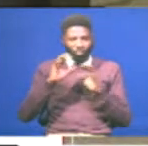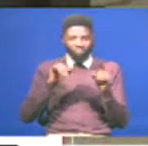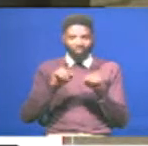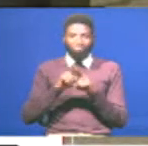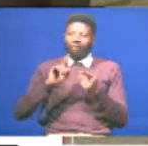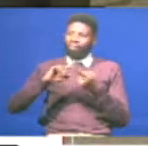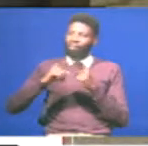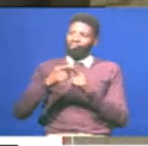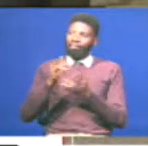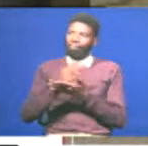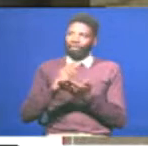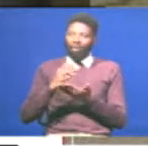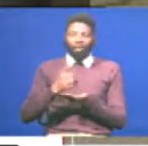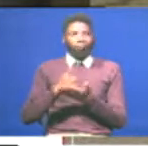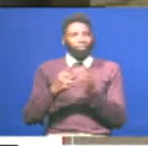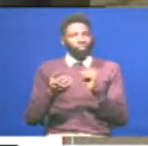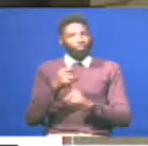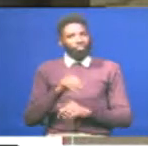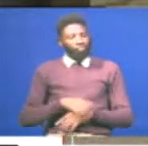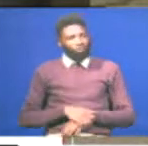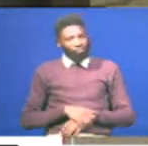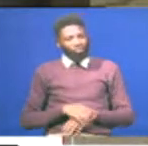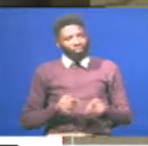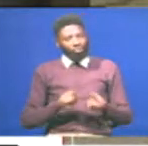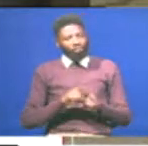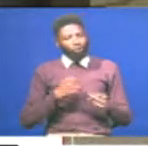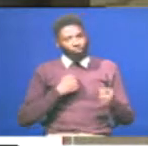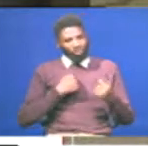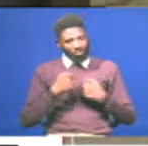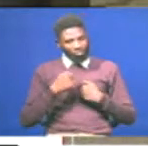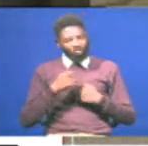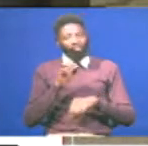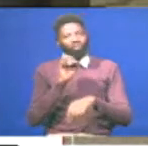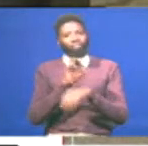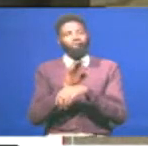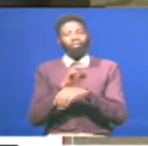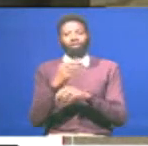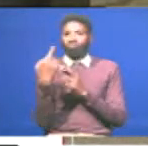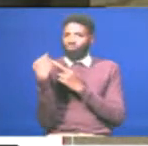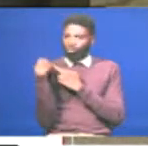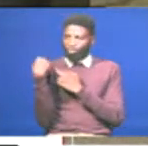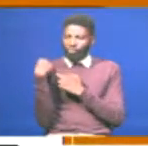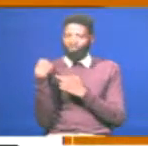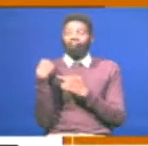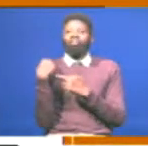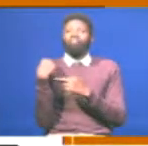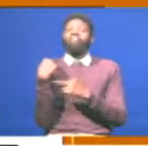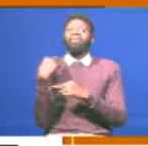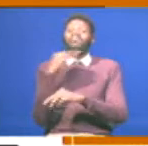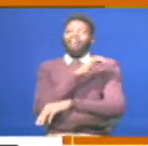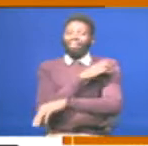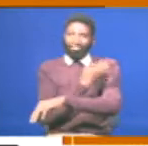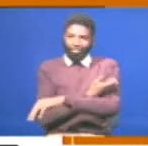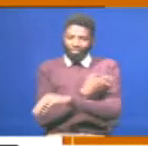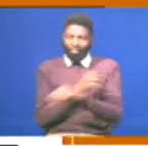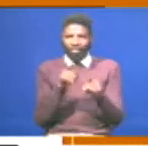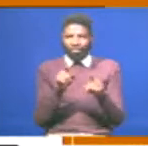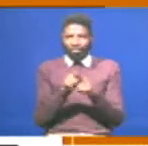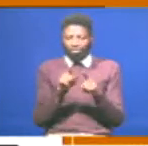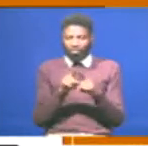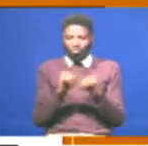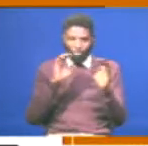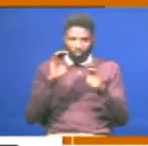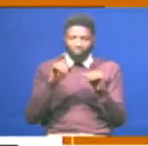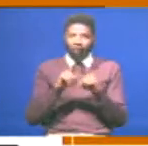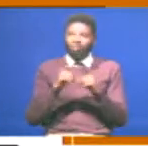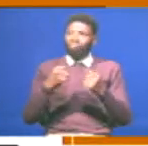were the ICT advisor to Rwanda's Minister of State, yes. In charge of energy and communications. Right. And CEO of the Rwanda Information